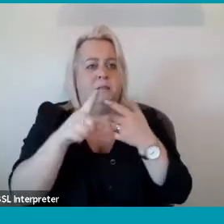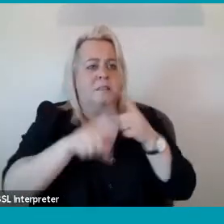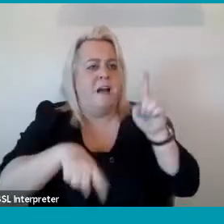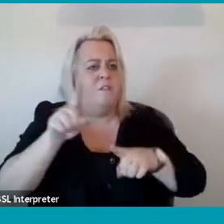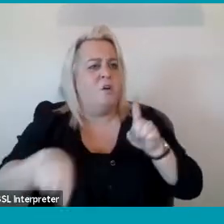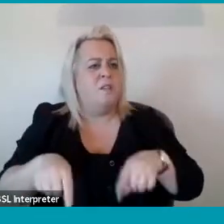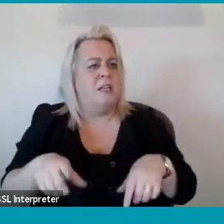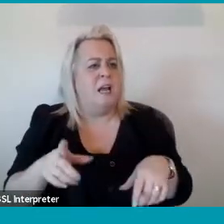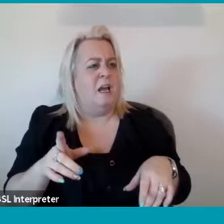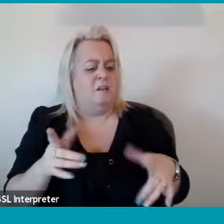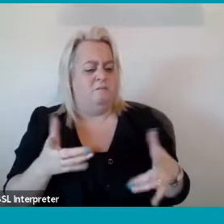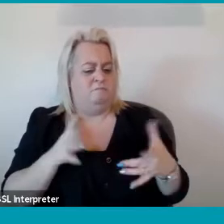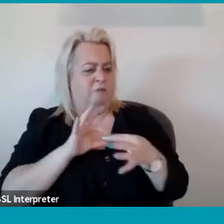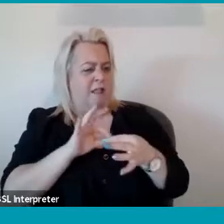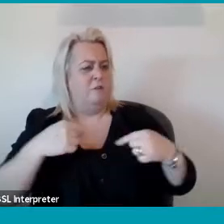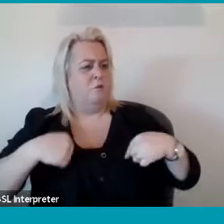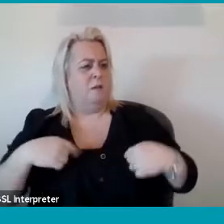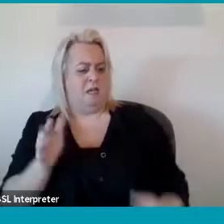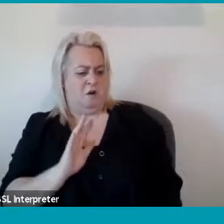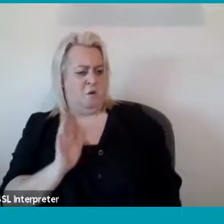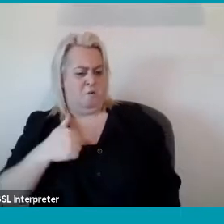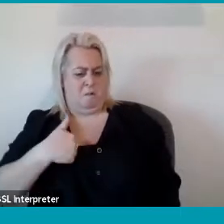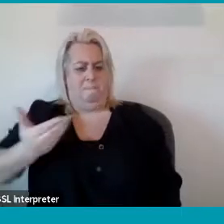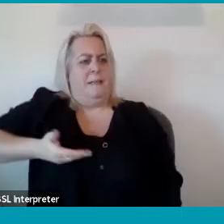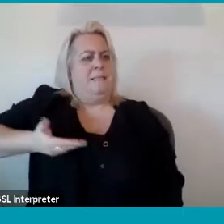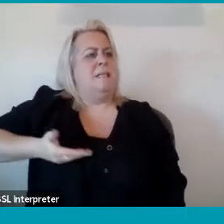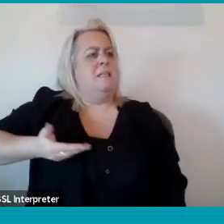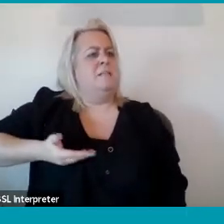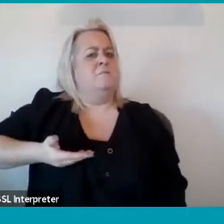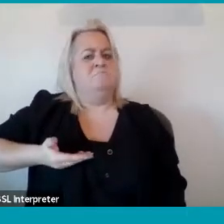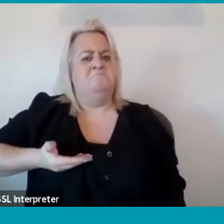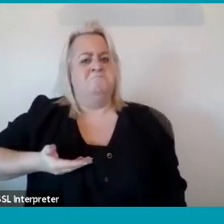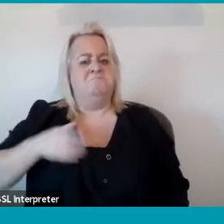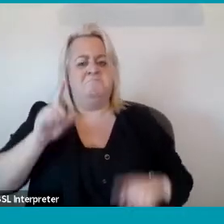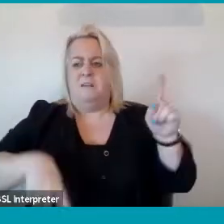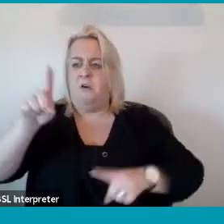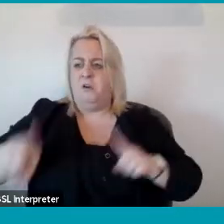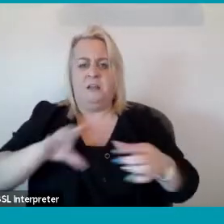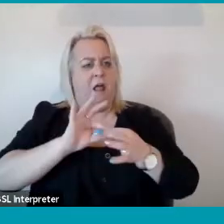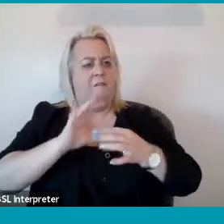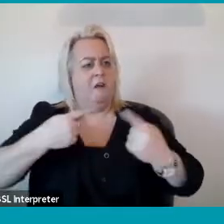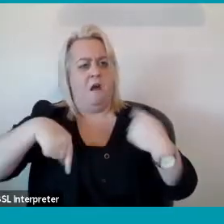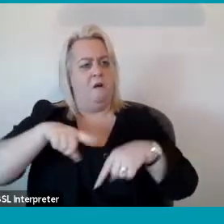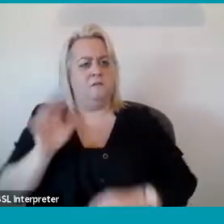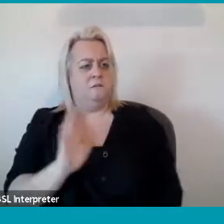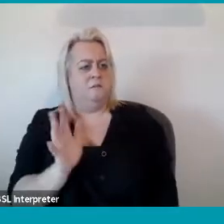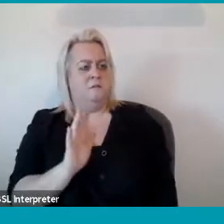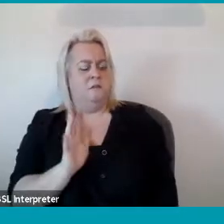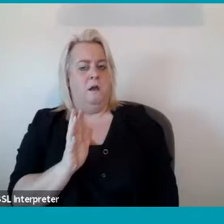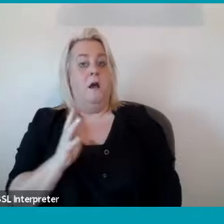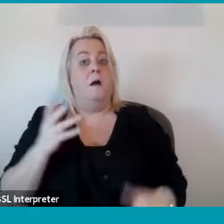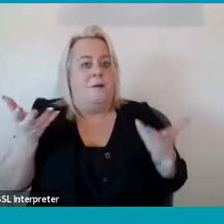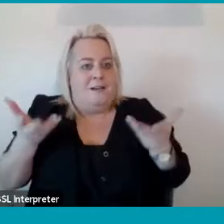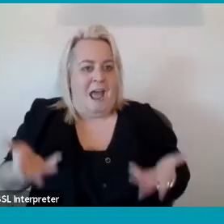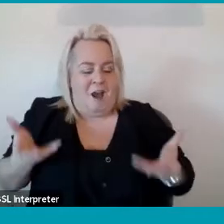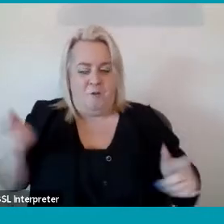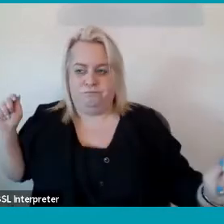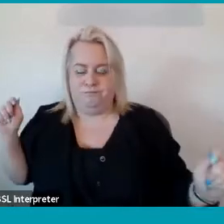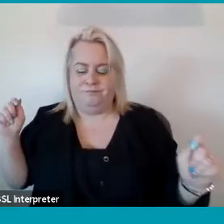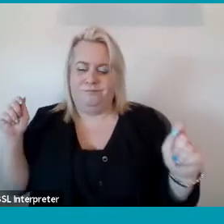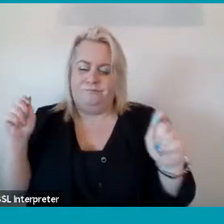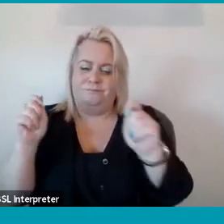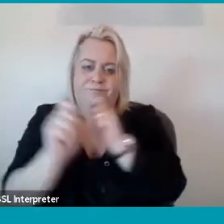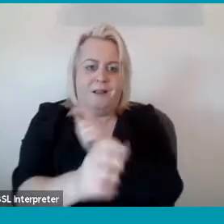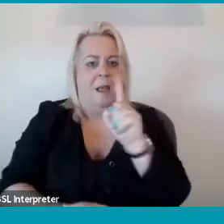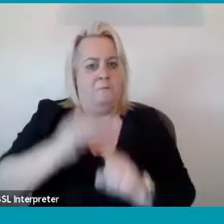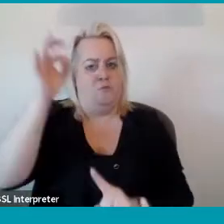well, it's not really relevant to us. We're a business. We don't need to think about diversity. But I'm really pleased to say that things have changed over those years,